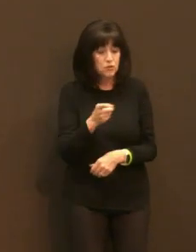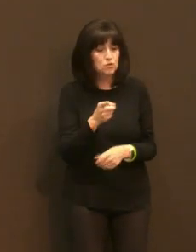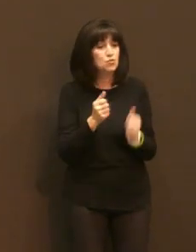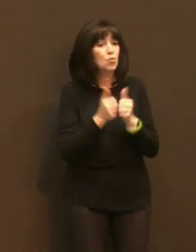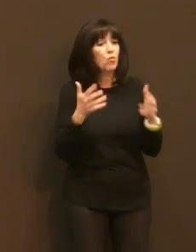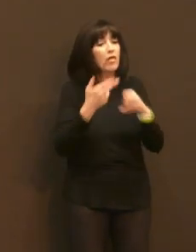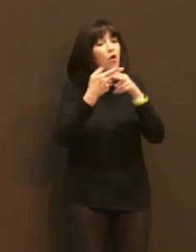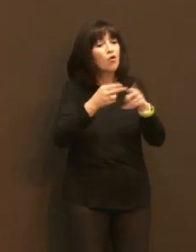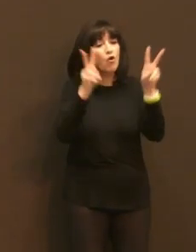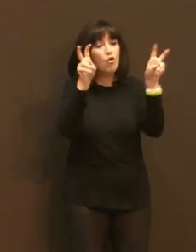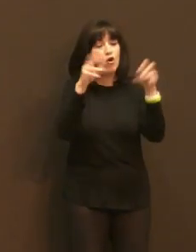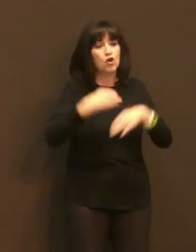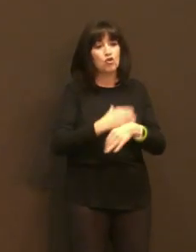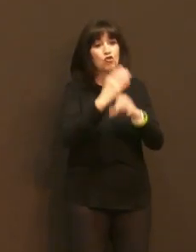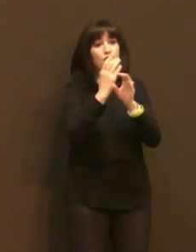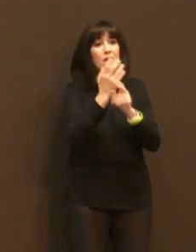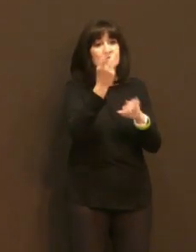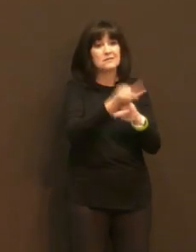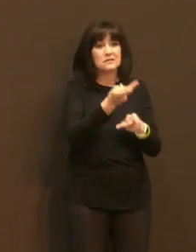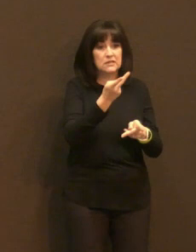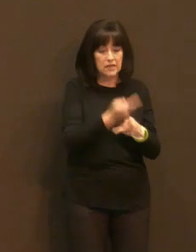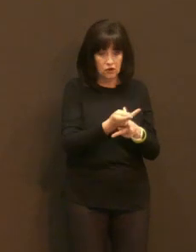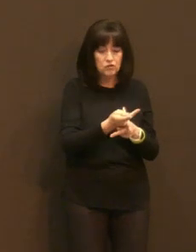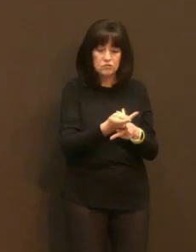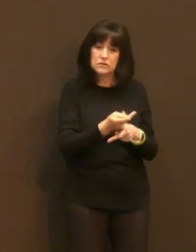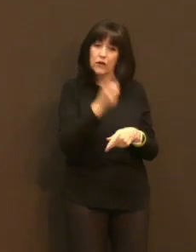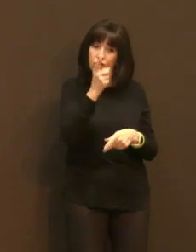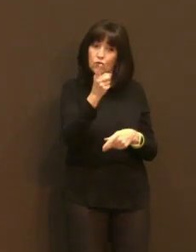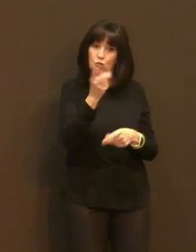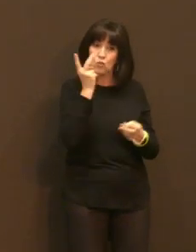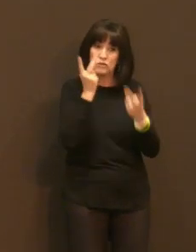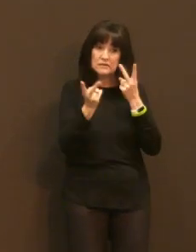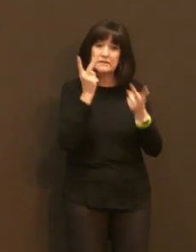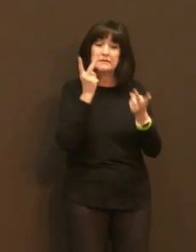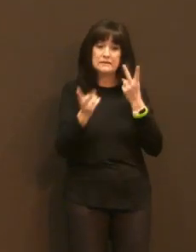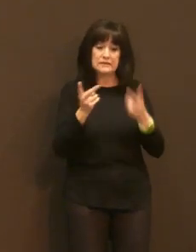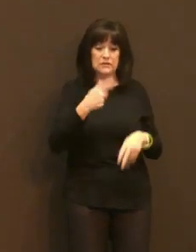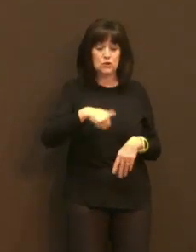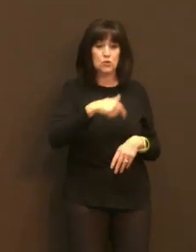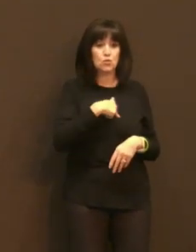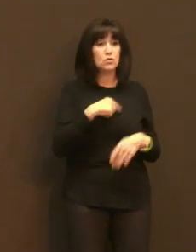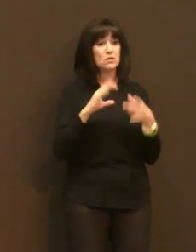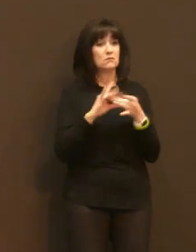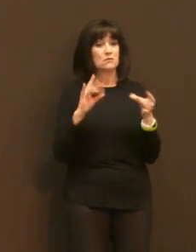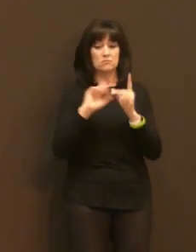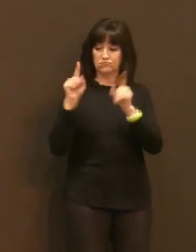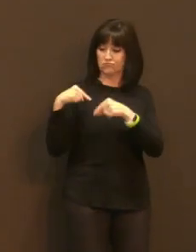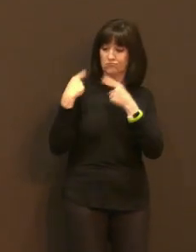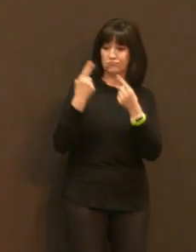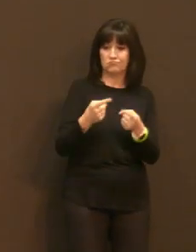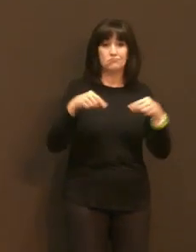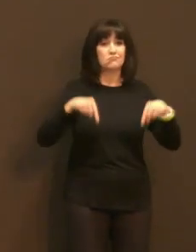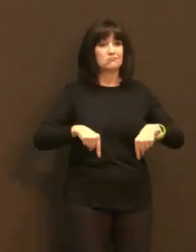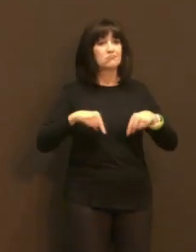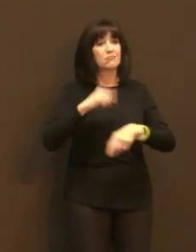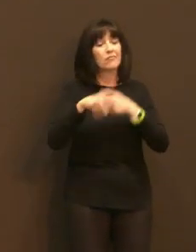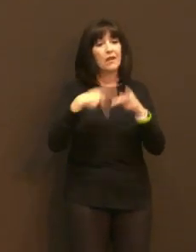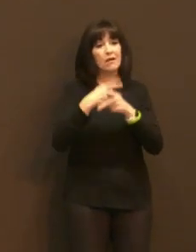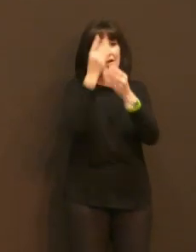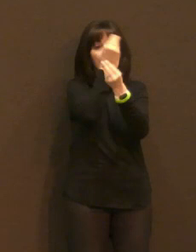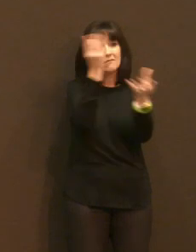our advice in each of these press conferences, that's been the thing that we've really focused on. And fortunately,